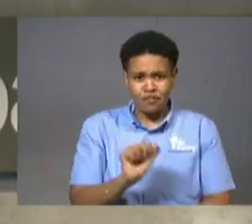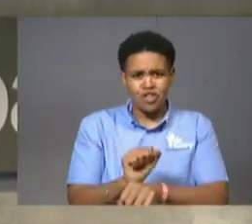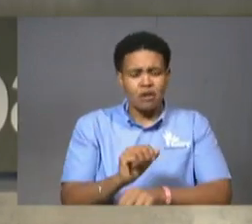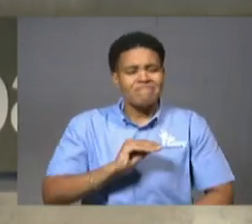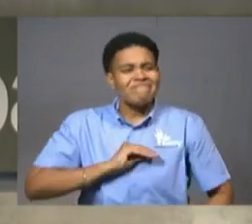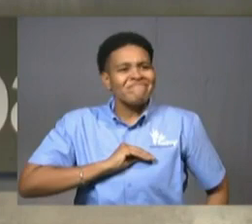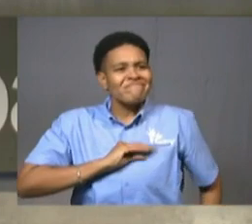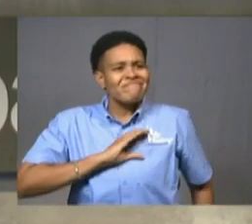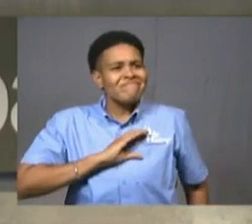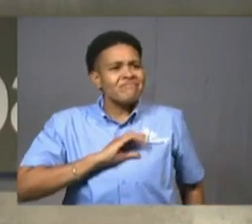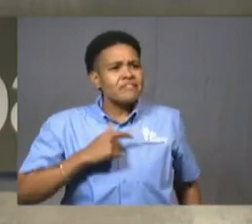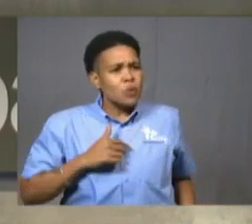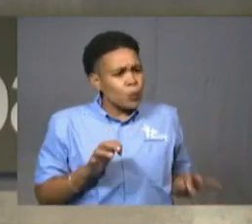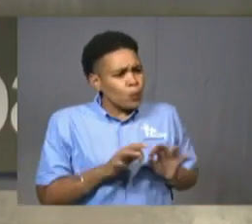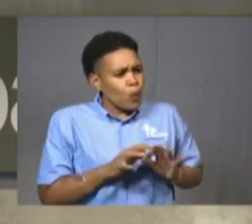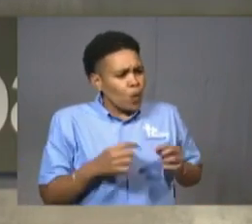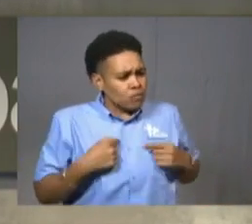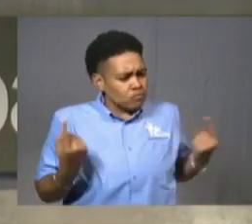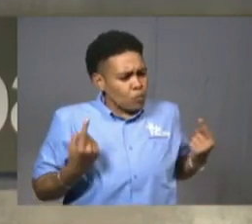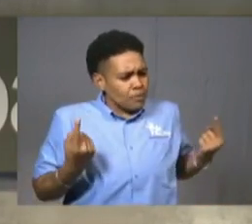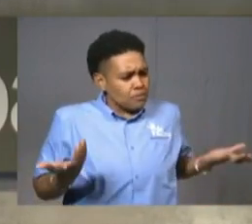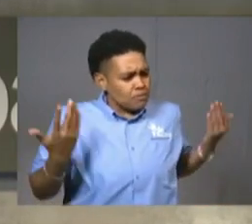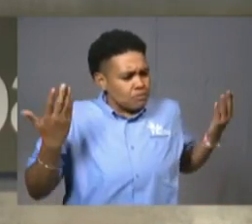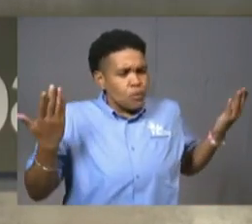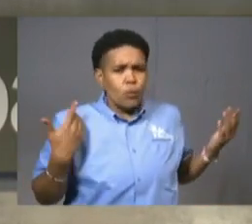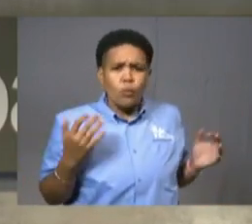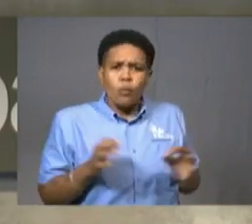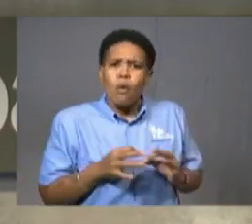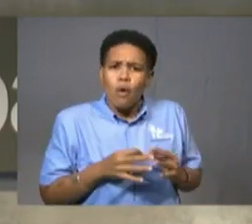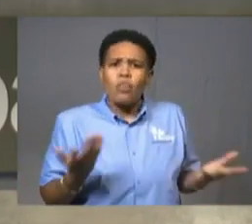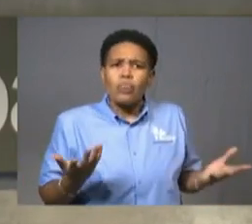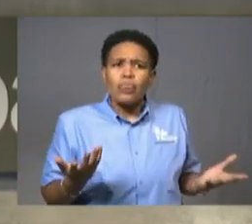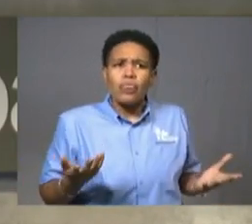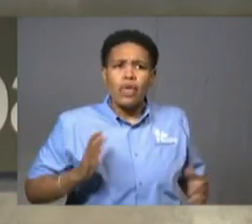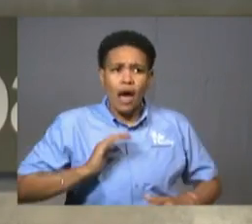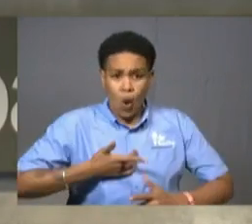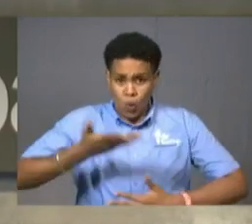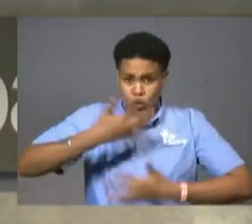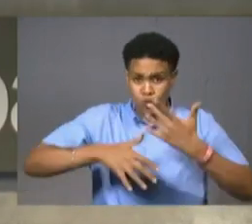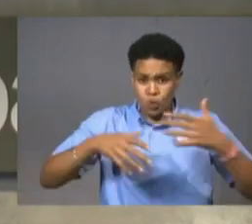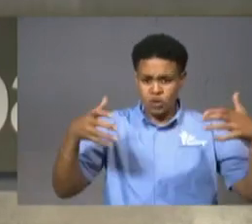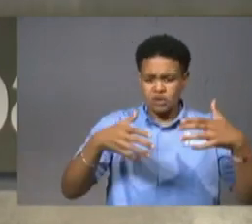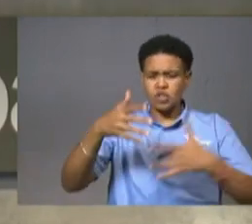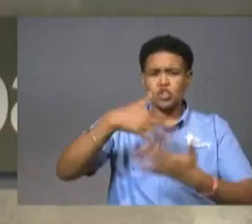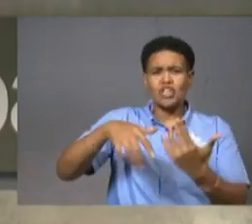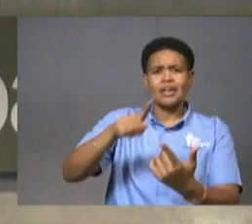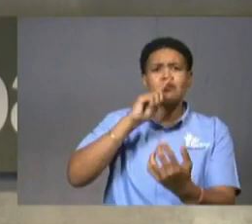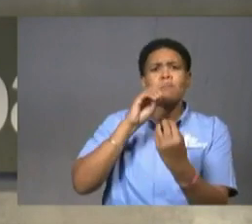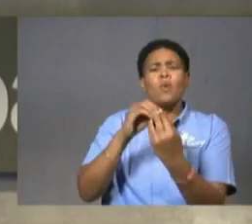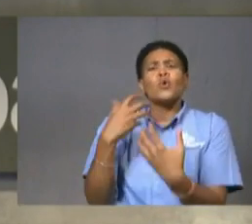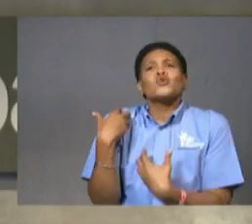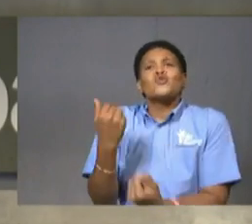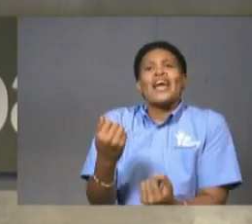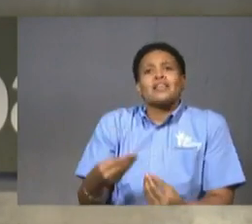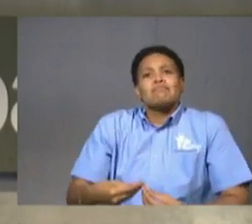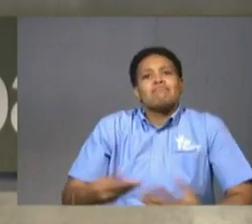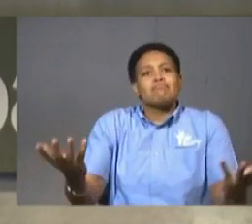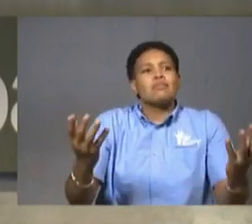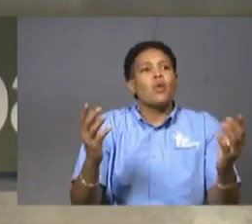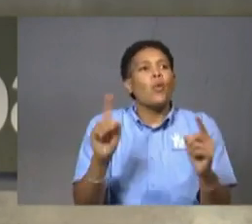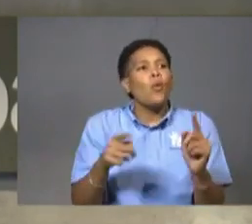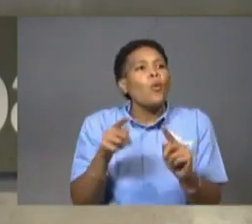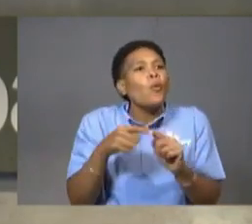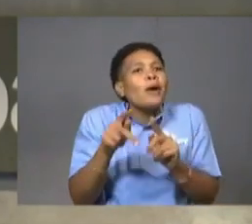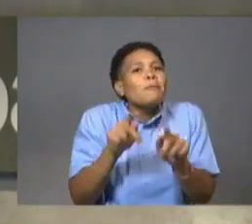provides self-worth. And the fabric of our society, the social fabric of our society, is strengthened the more persons who